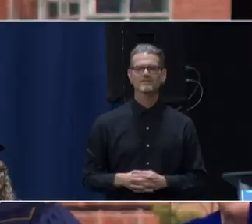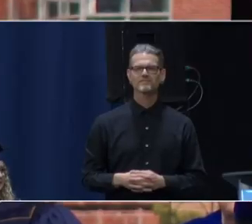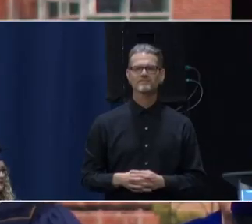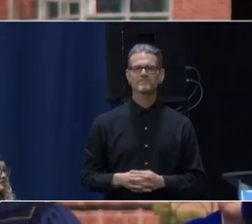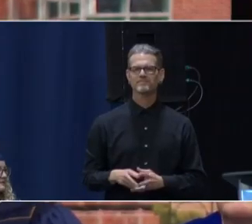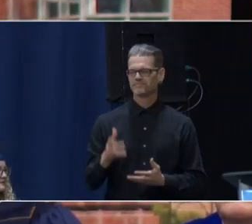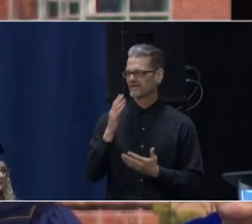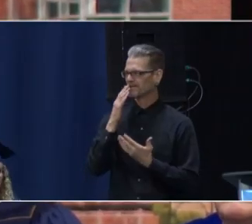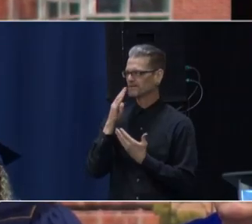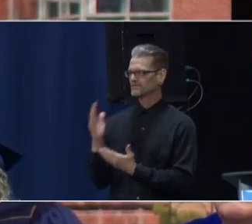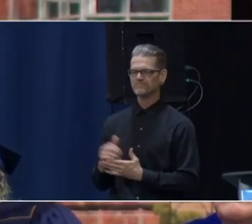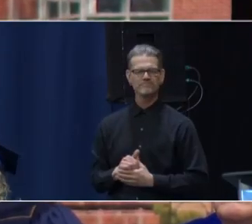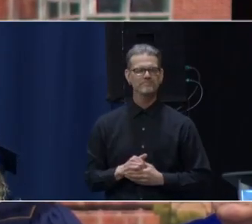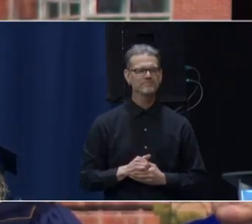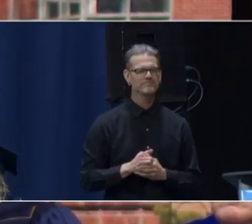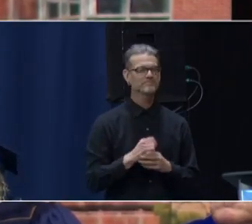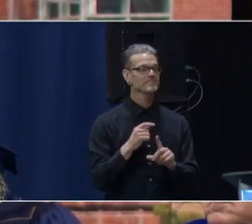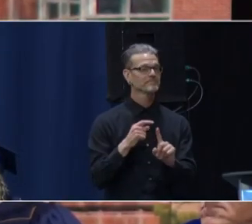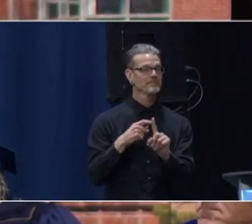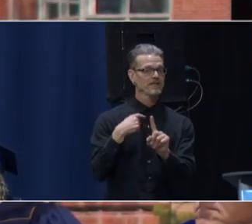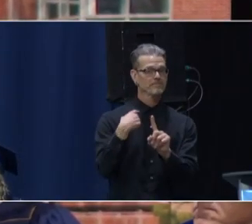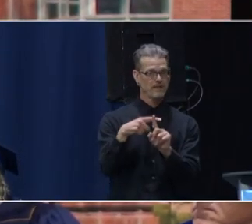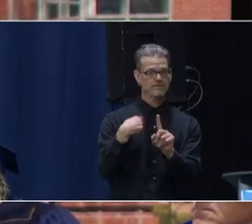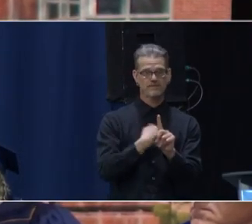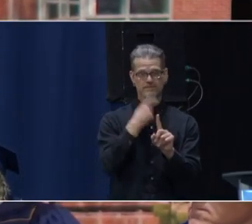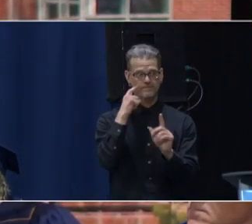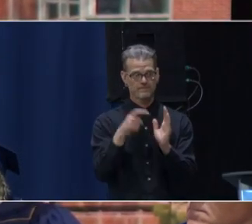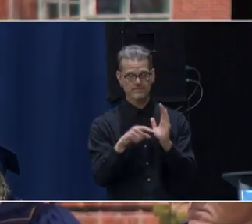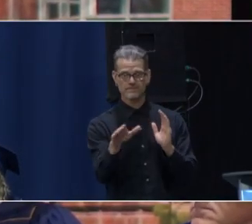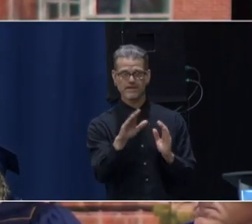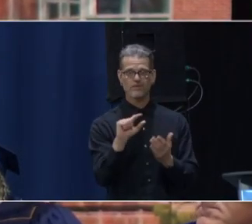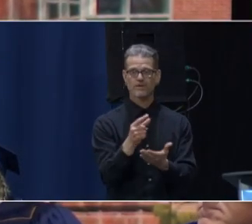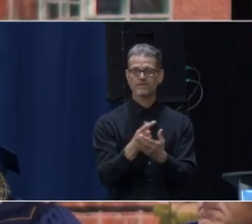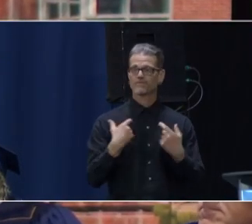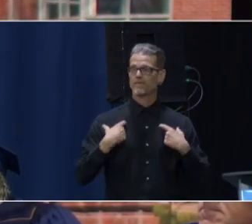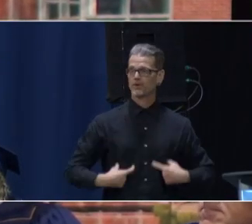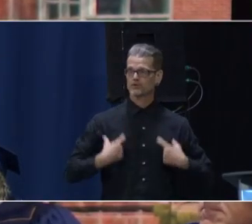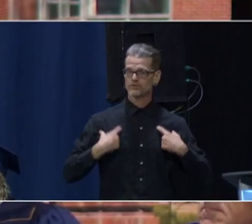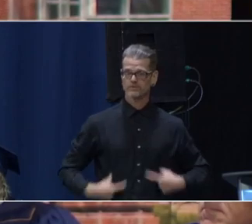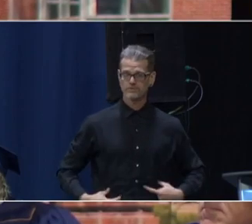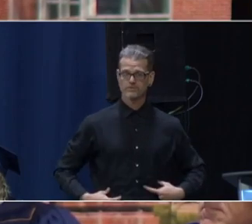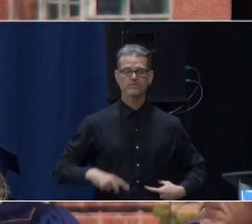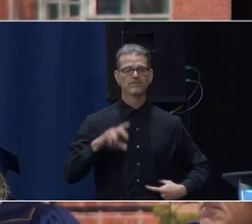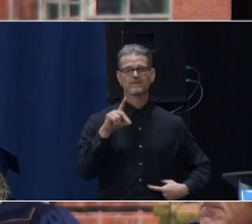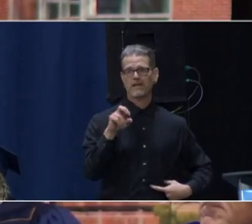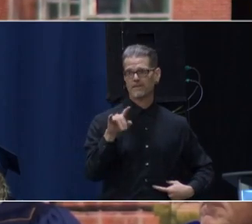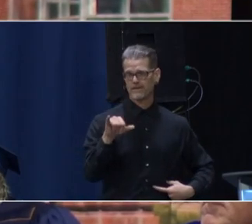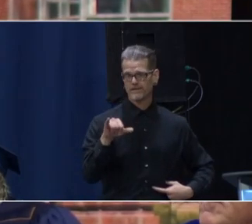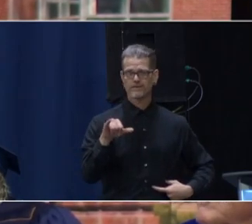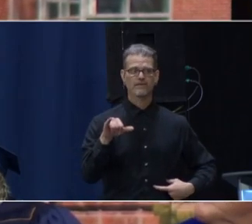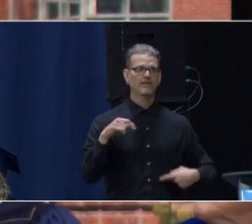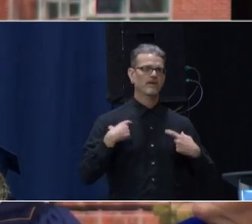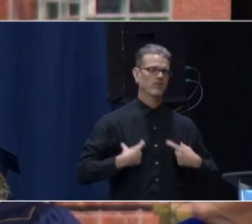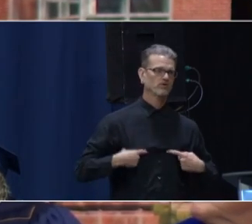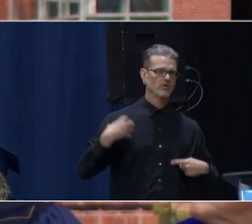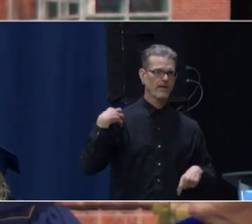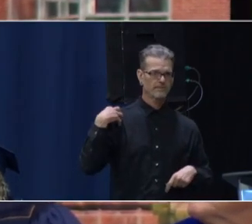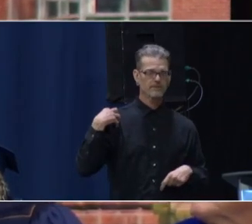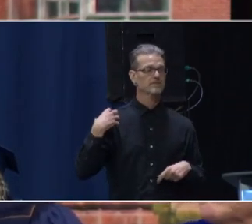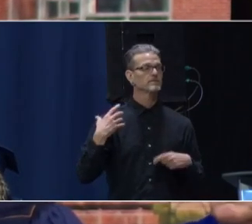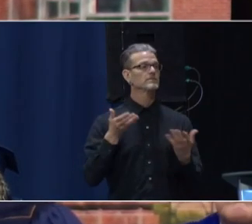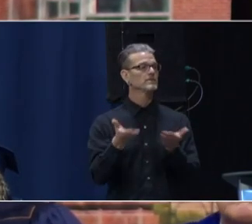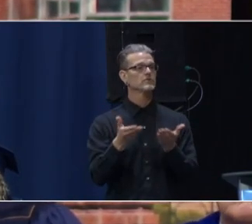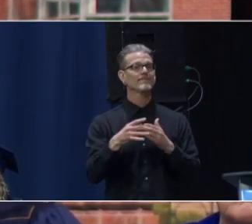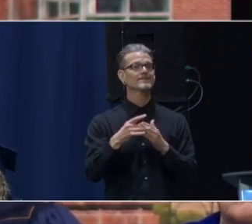Thank you. In addition, we acknowledge our commencement marshals, deputy marshals, and marshal captains who serve